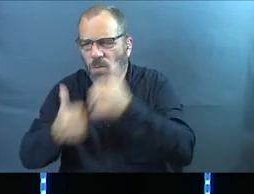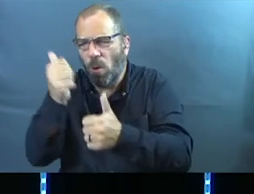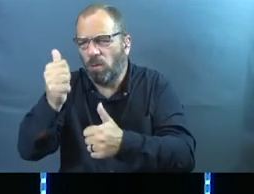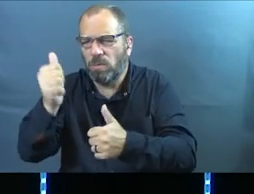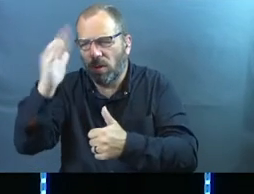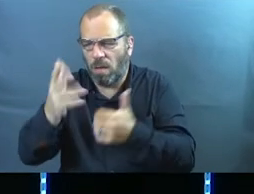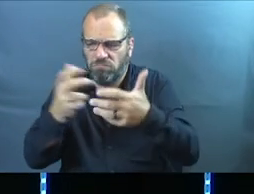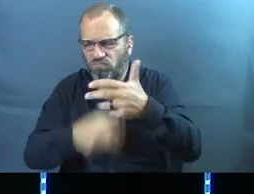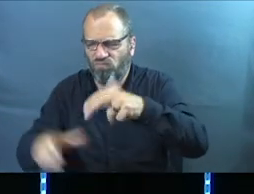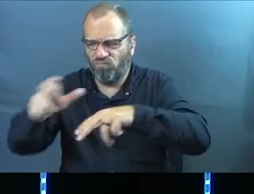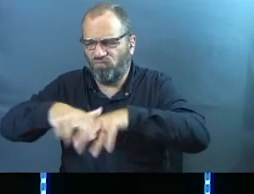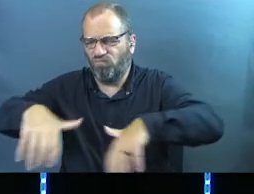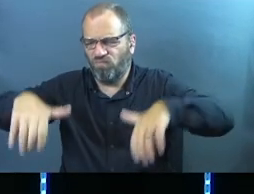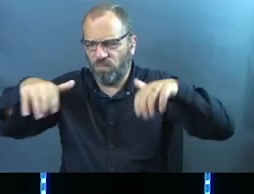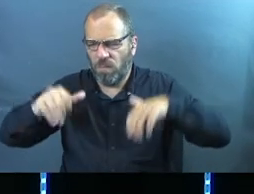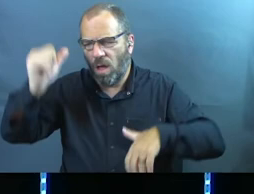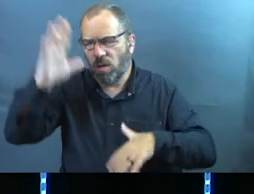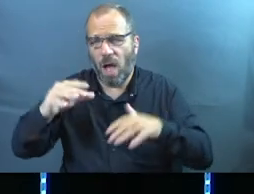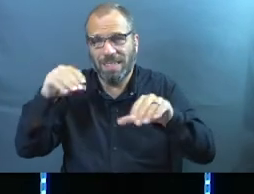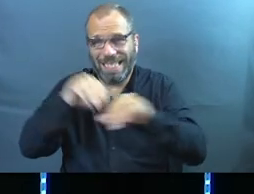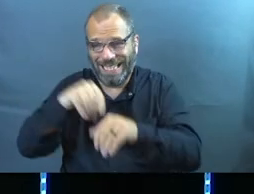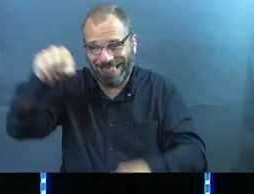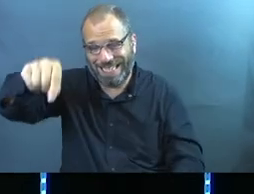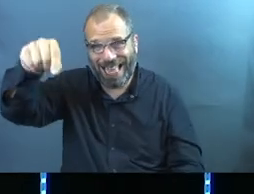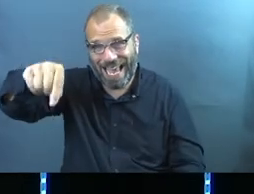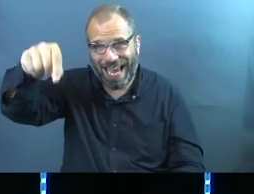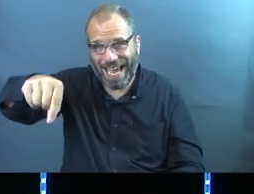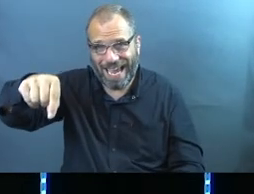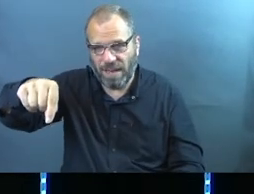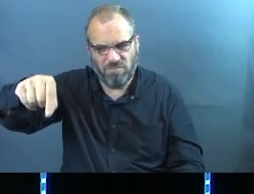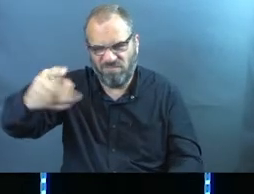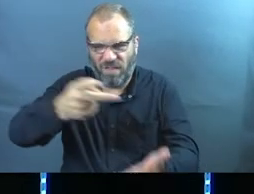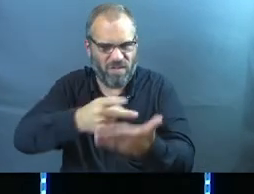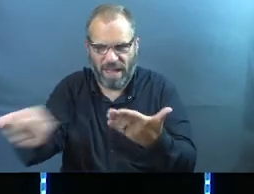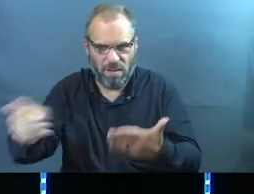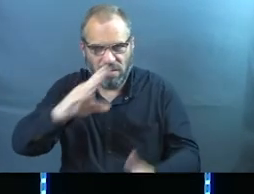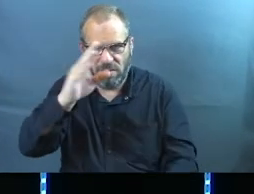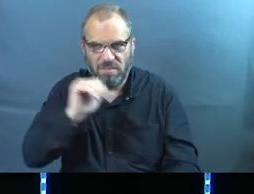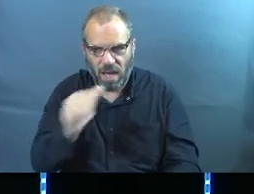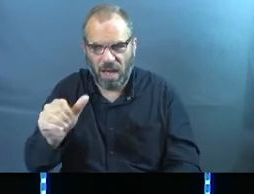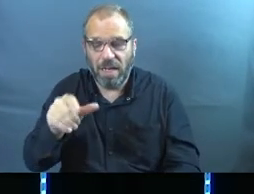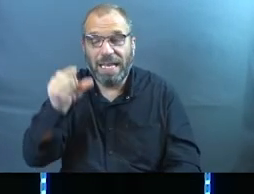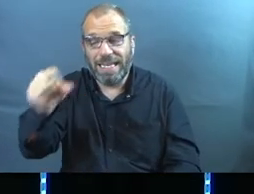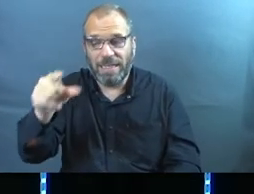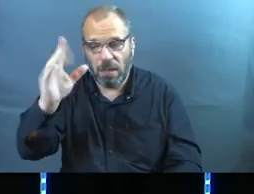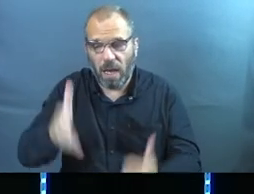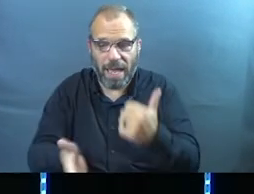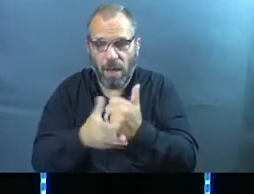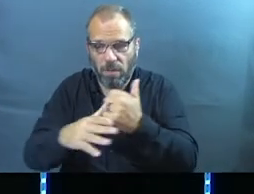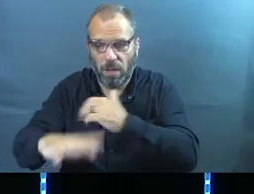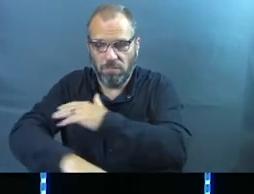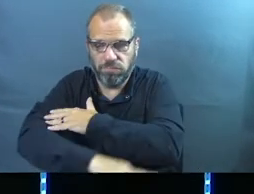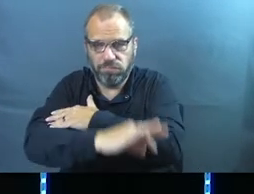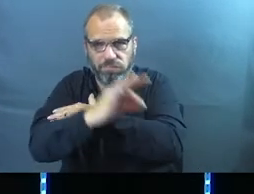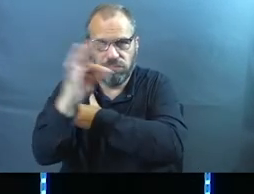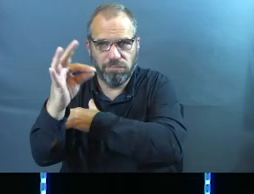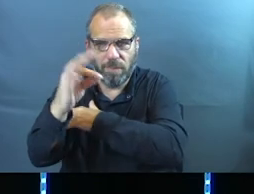High dwells. God is within her, she will not fall. God will help her at break of day.